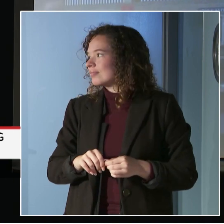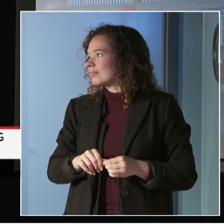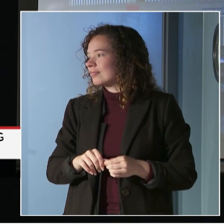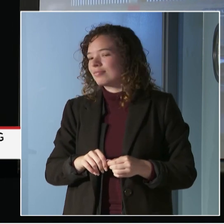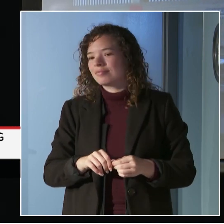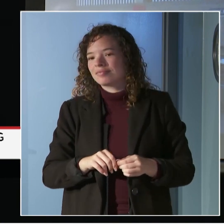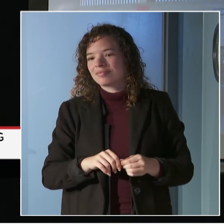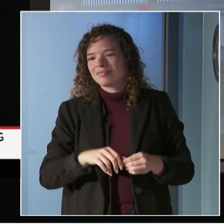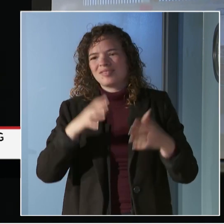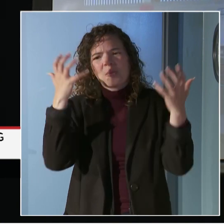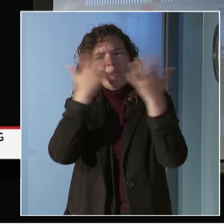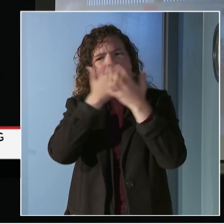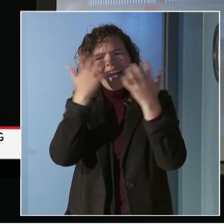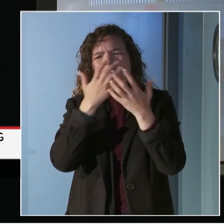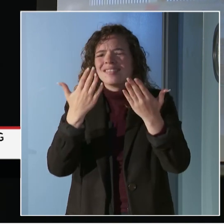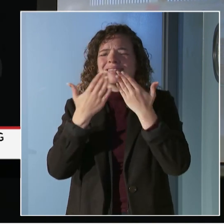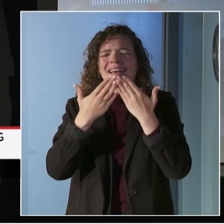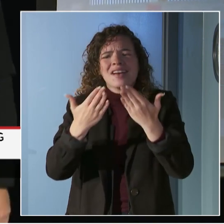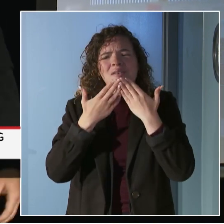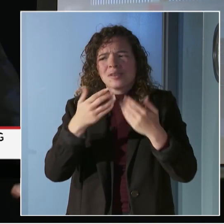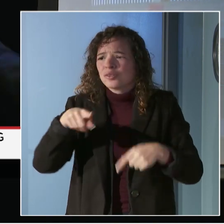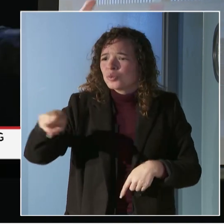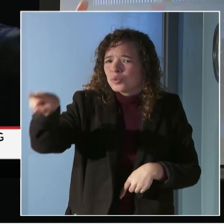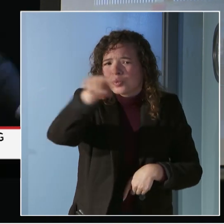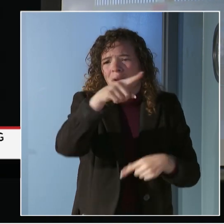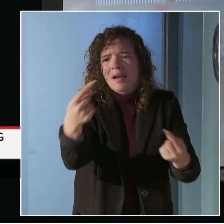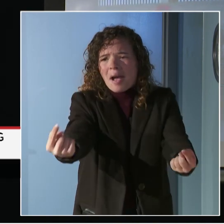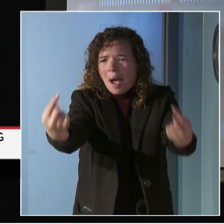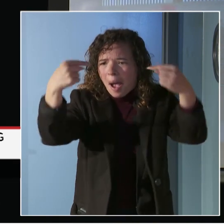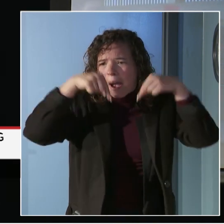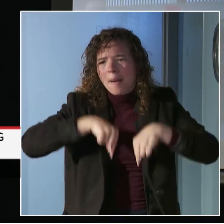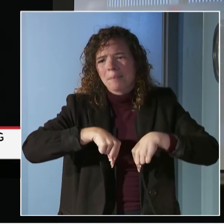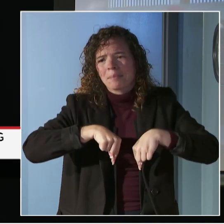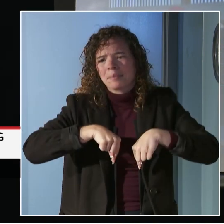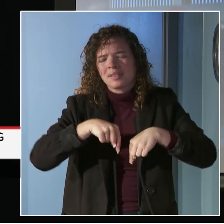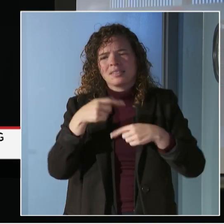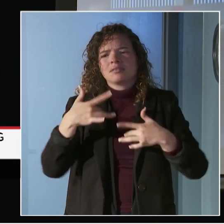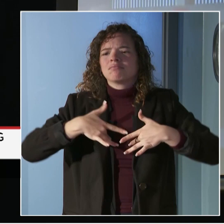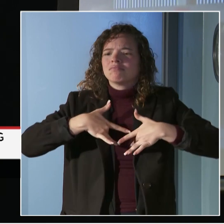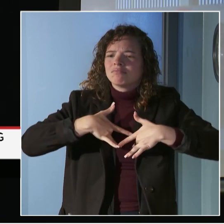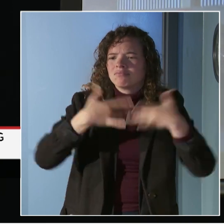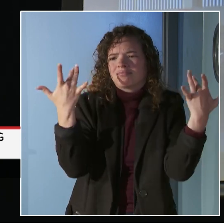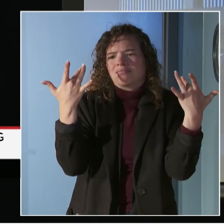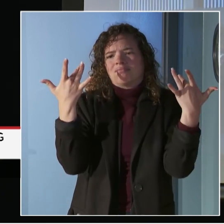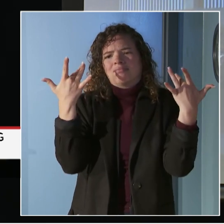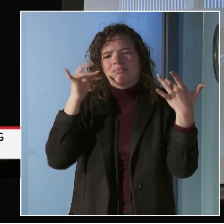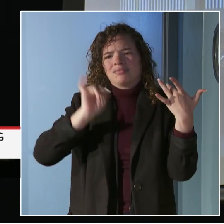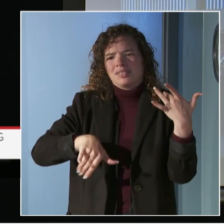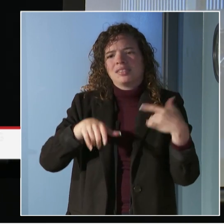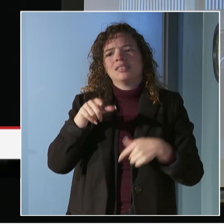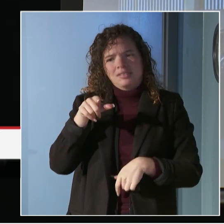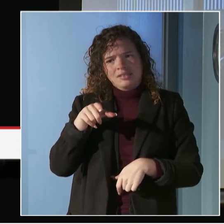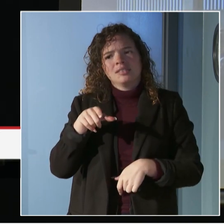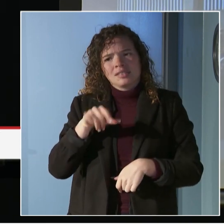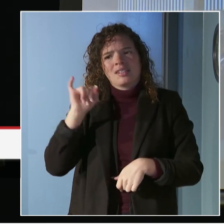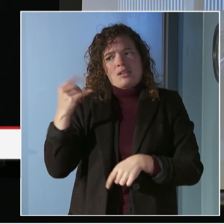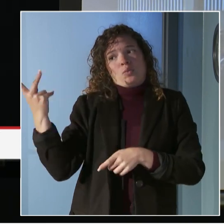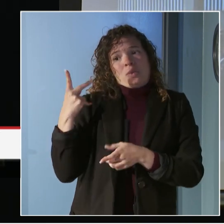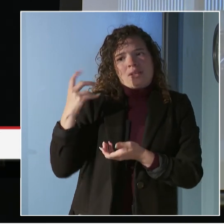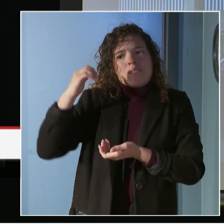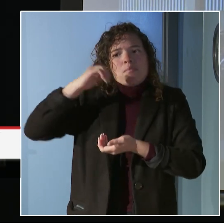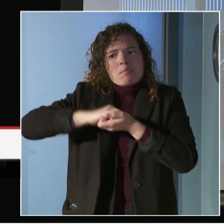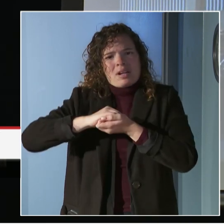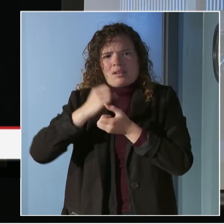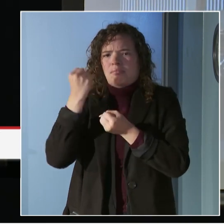Wow. Thank you all for being here. I am delighted to share this stage with Maureen. We've partnered together for many years. To pick up